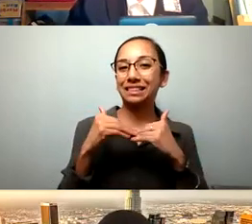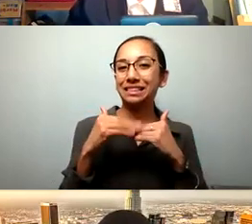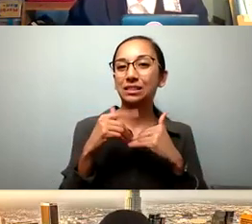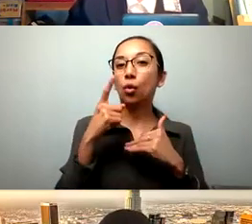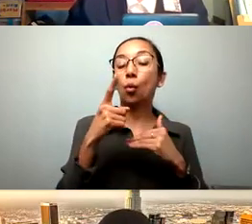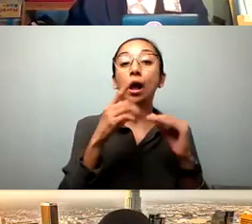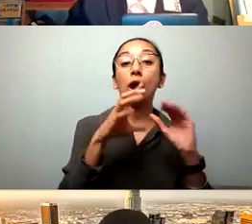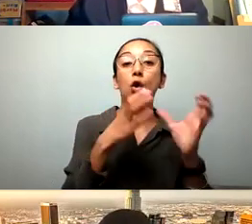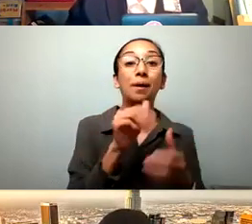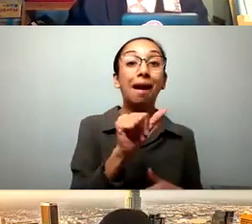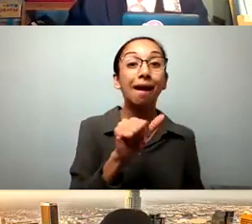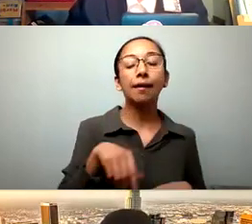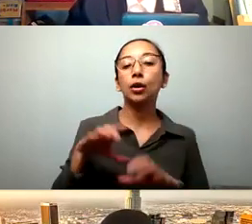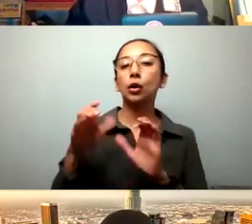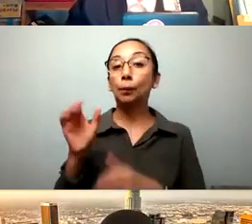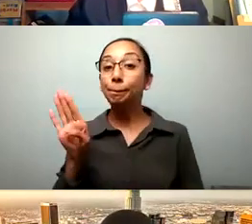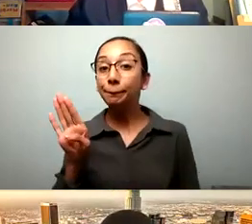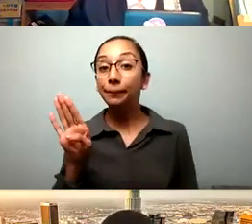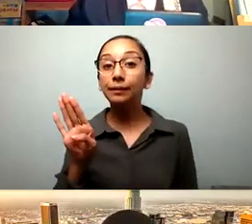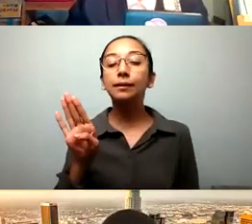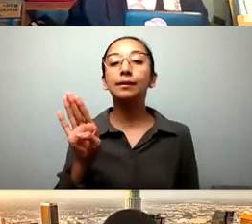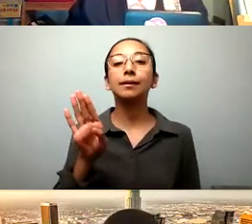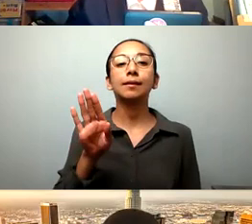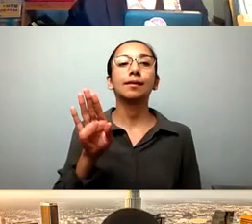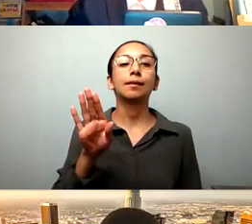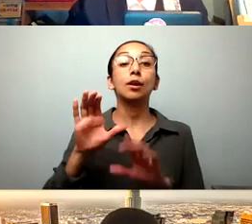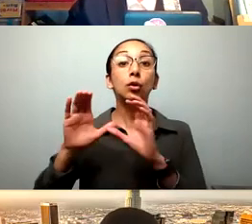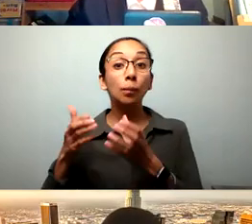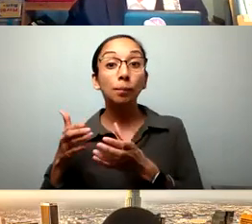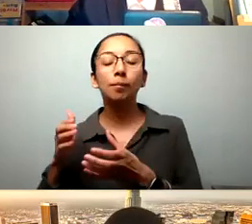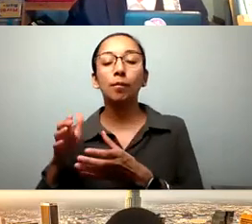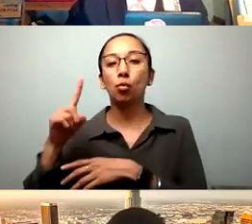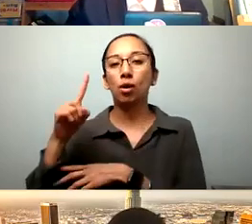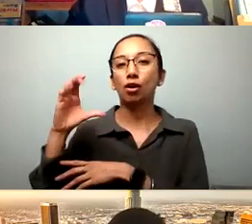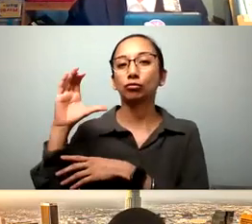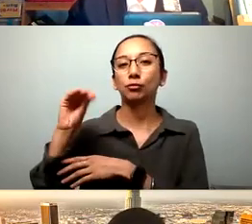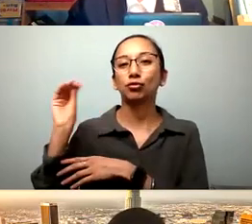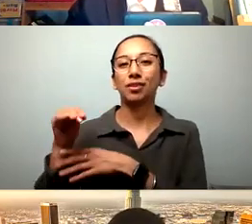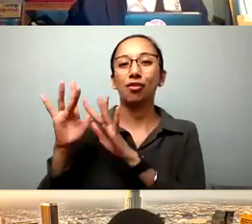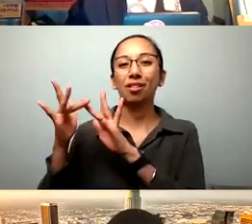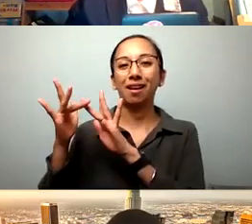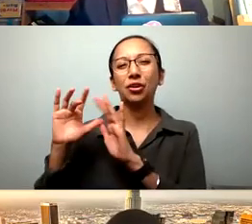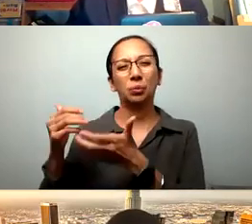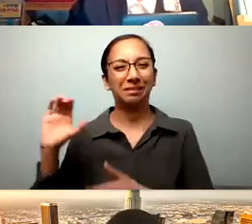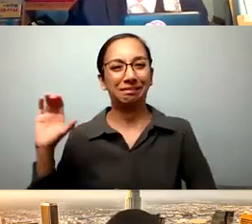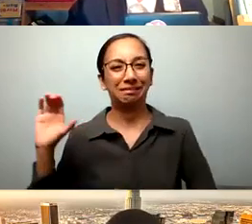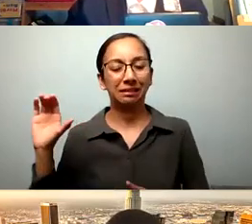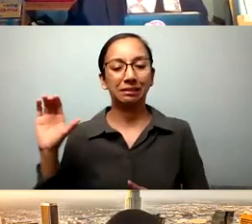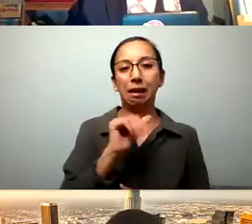group A, a group B, and then a group that's 100% online. And that's designed, again,